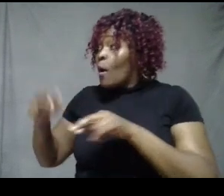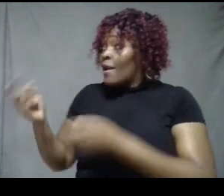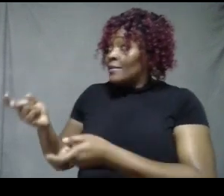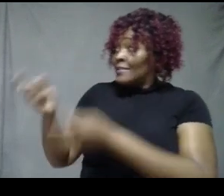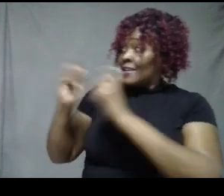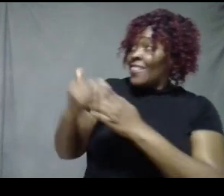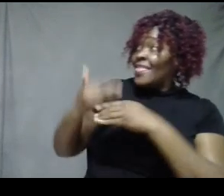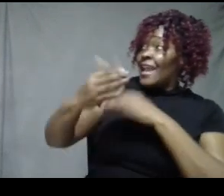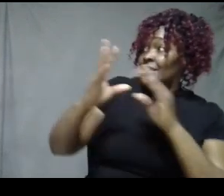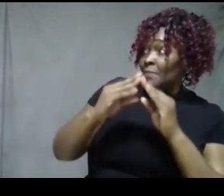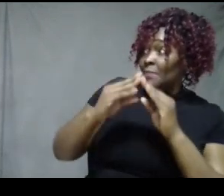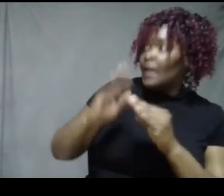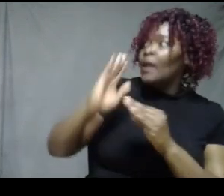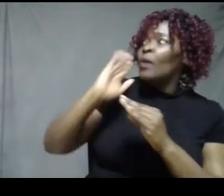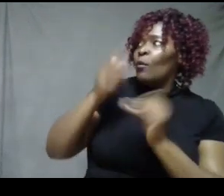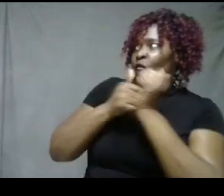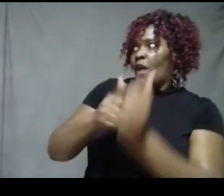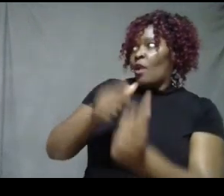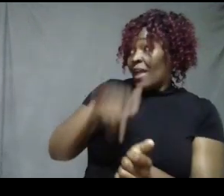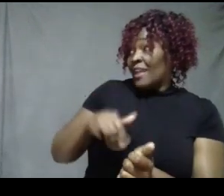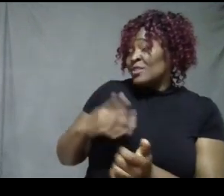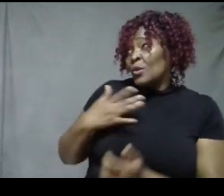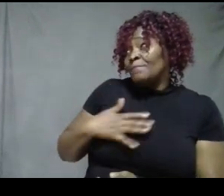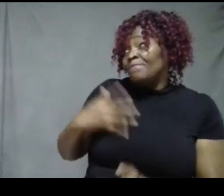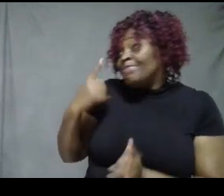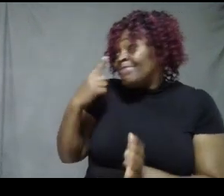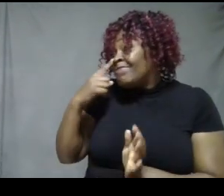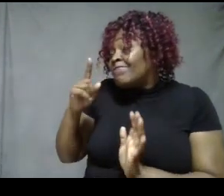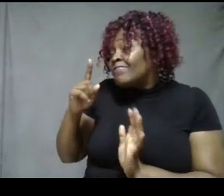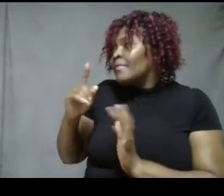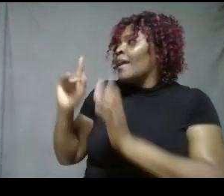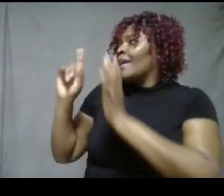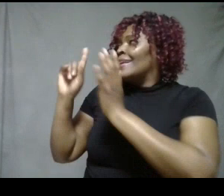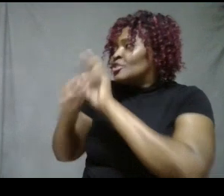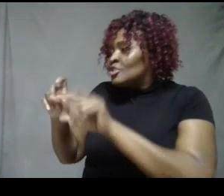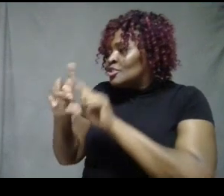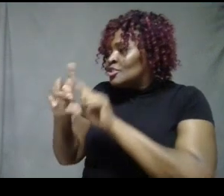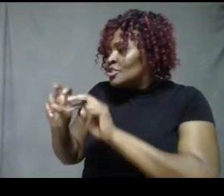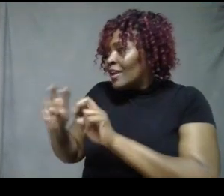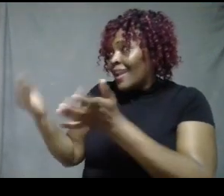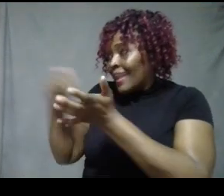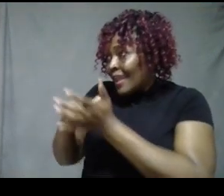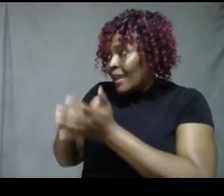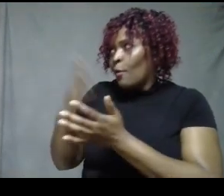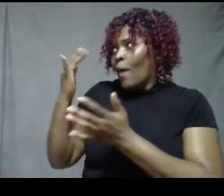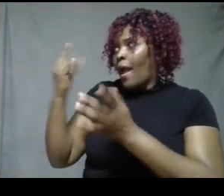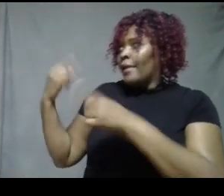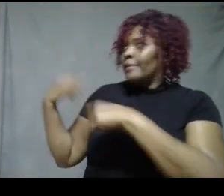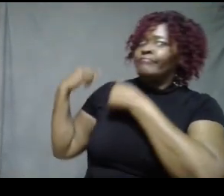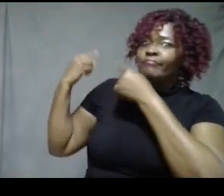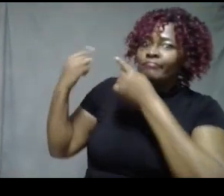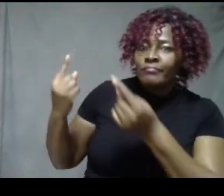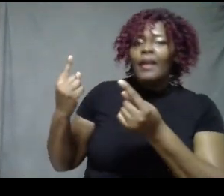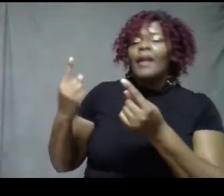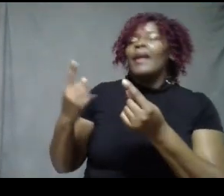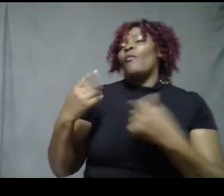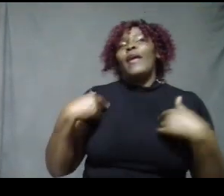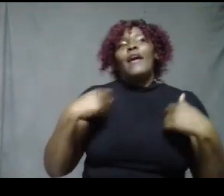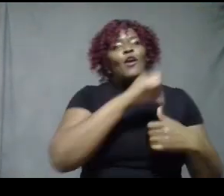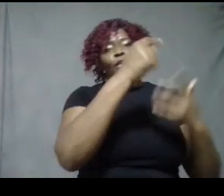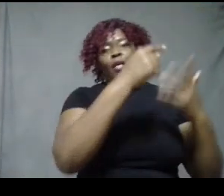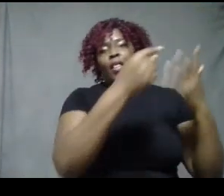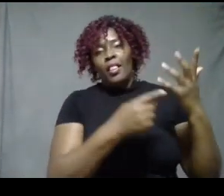Just take another look, because this has been an ongoing and we have other things to do. Commissioner Hay,